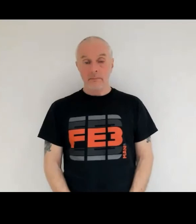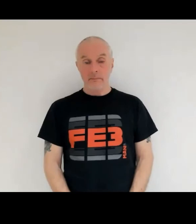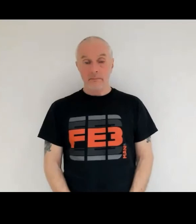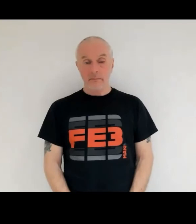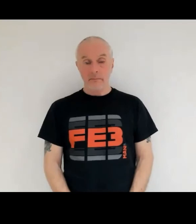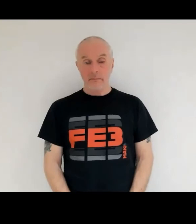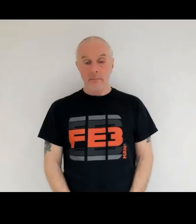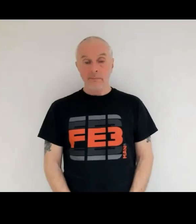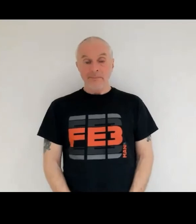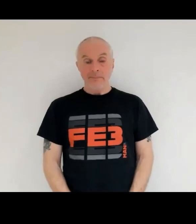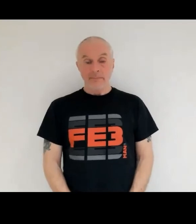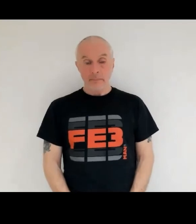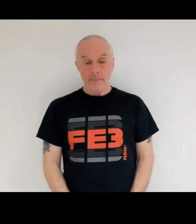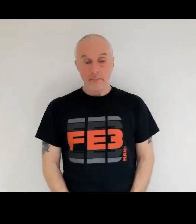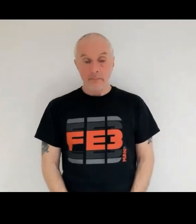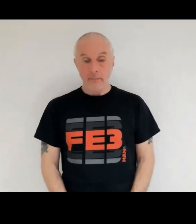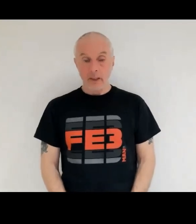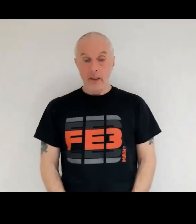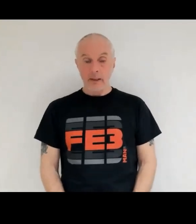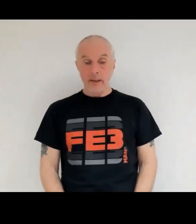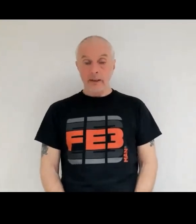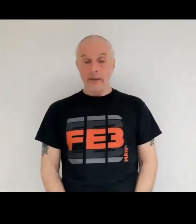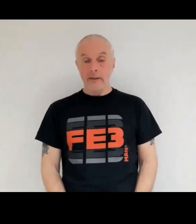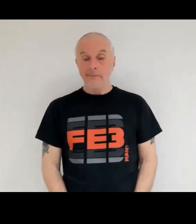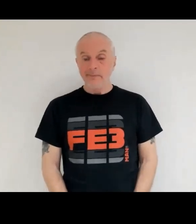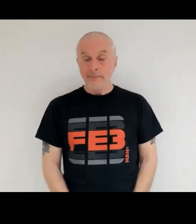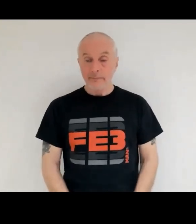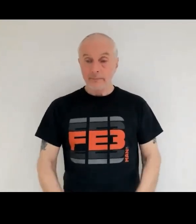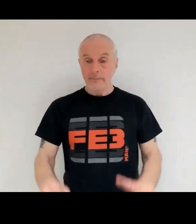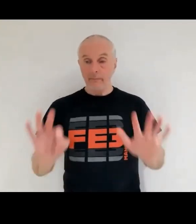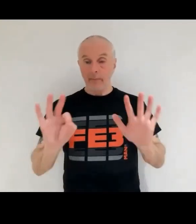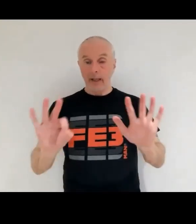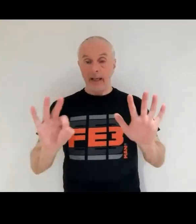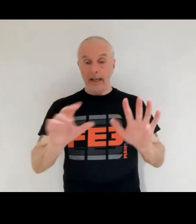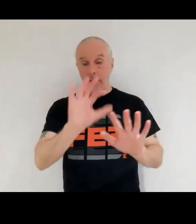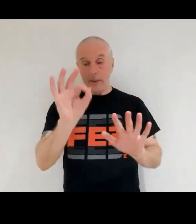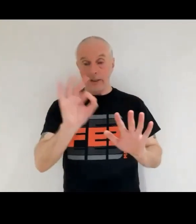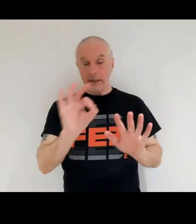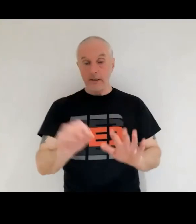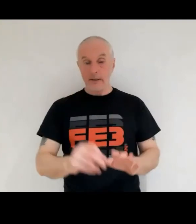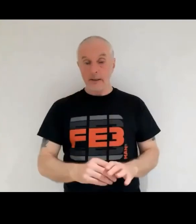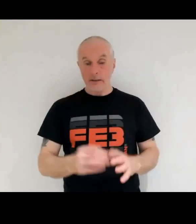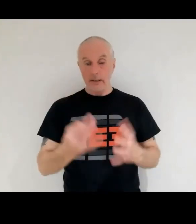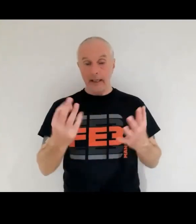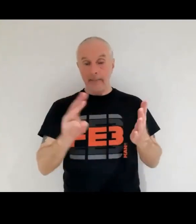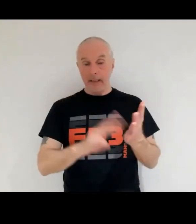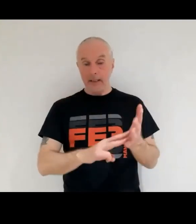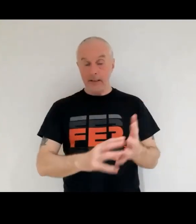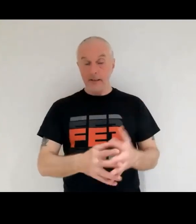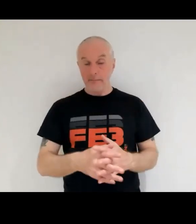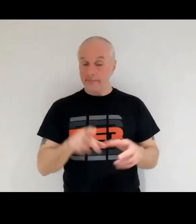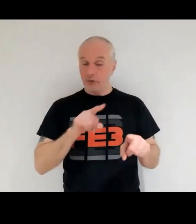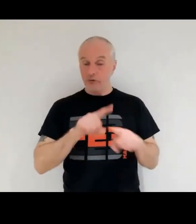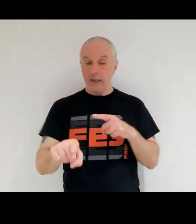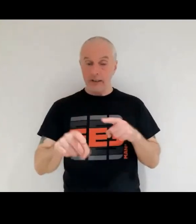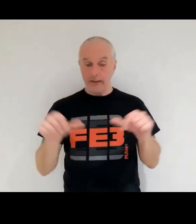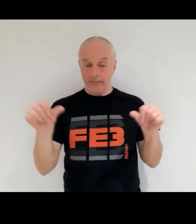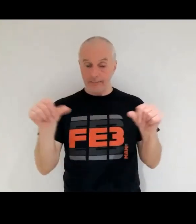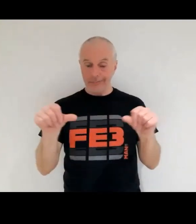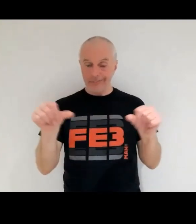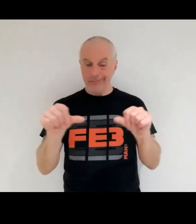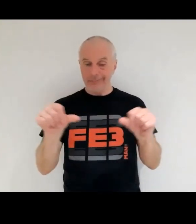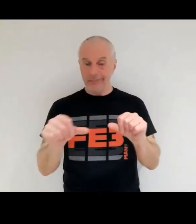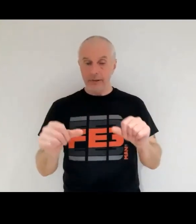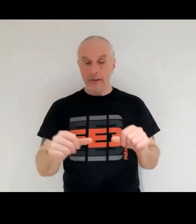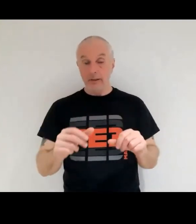Thank you, Tommy. Right, so we've got, I think, 8 questions left in about 8 minutes. So I'm going to ask you to try and keep them as short as possible so that hopefully